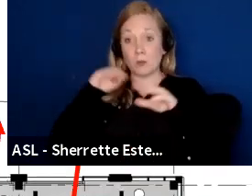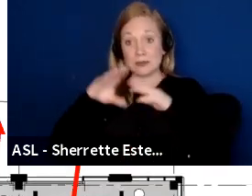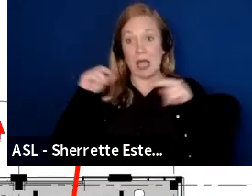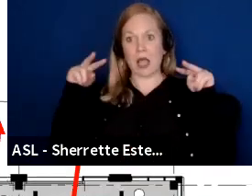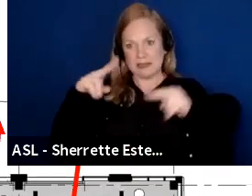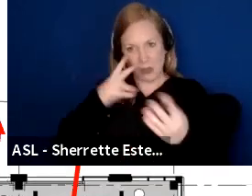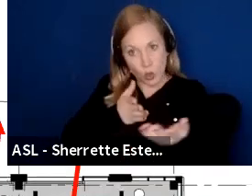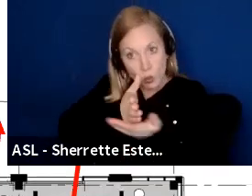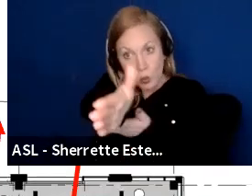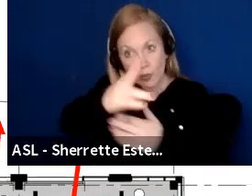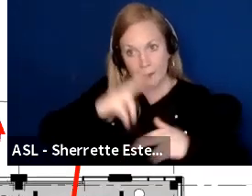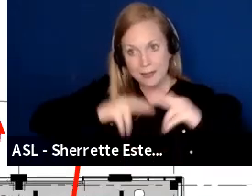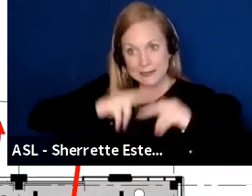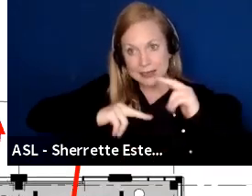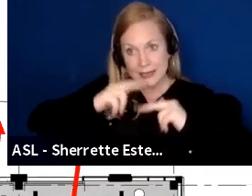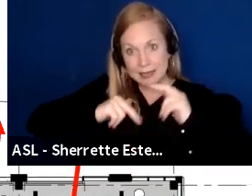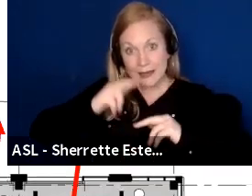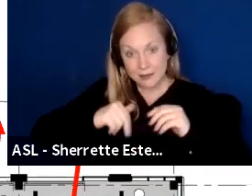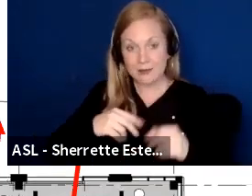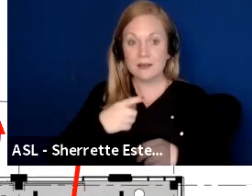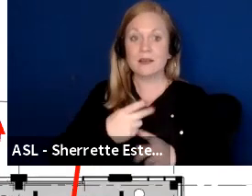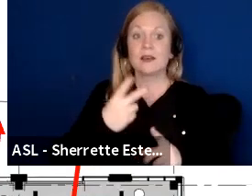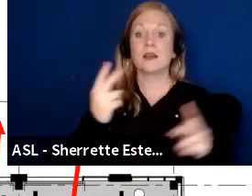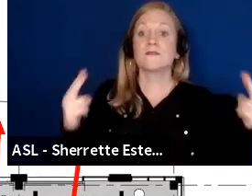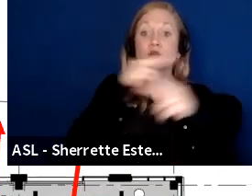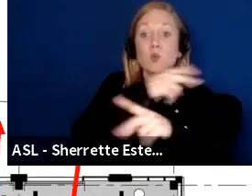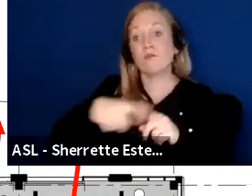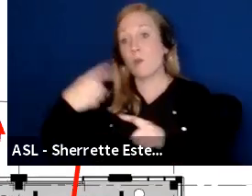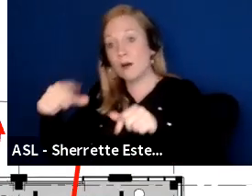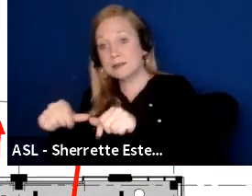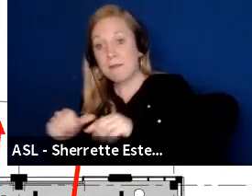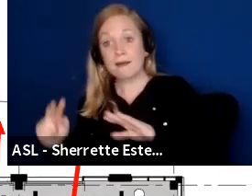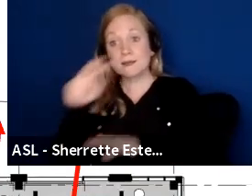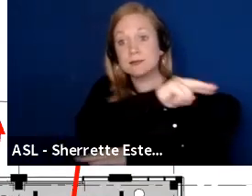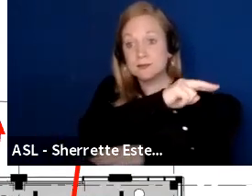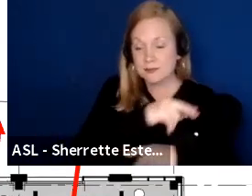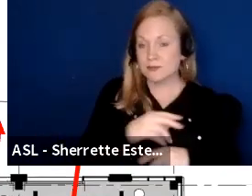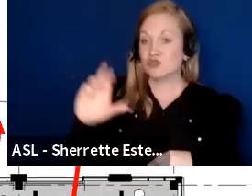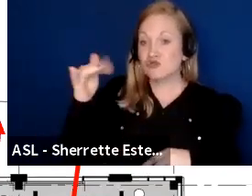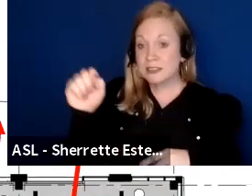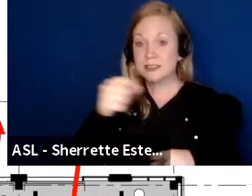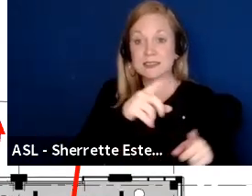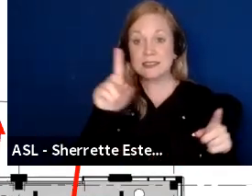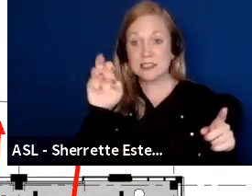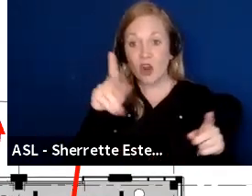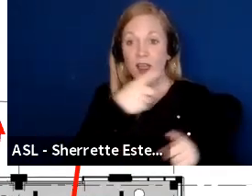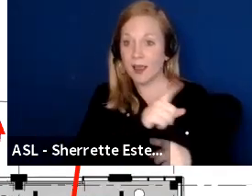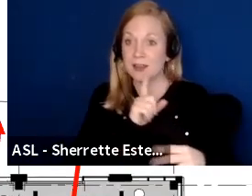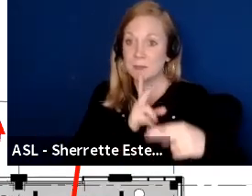through the building. Views from one space to another is very important, as Chris and Derek were explaining,